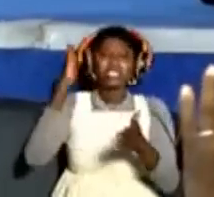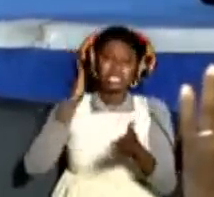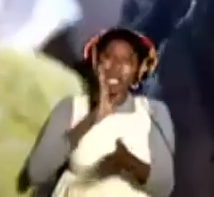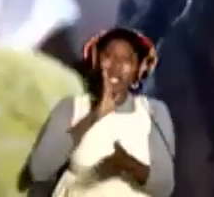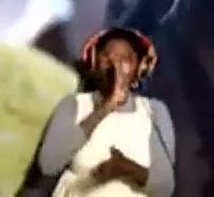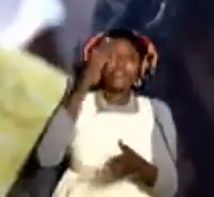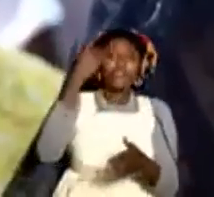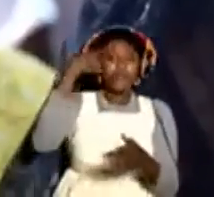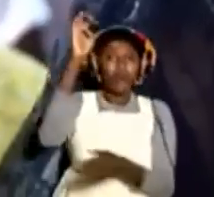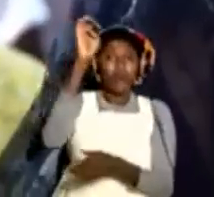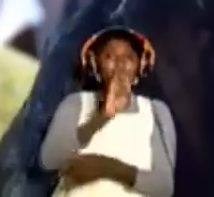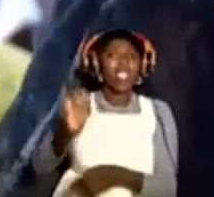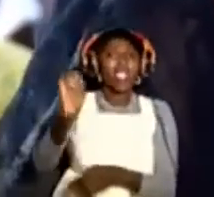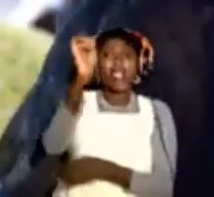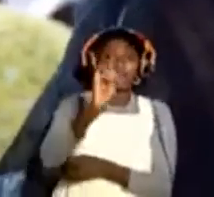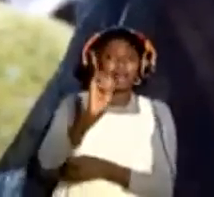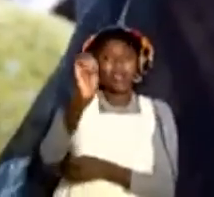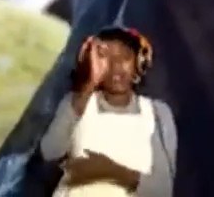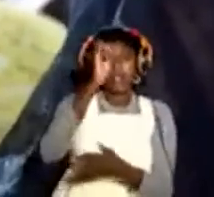be